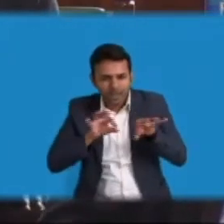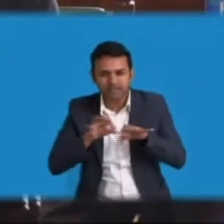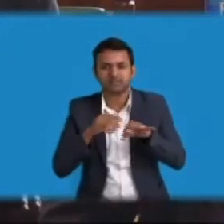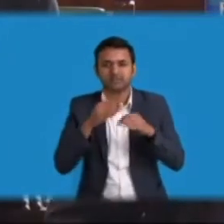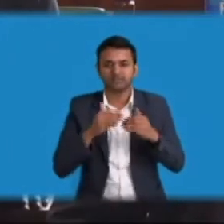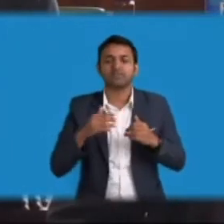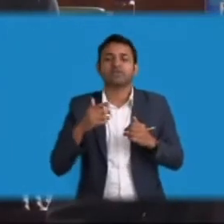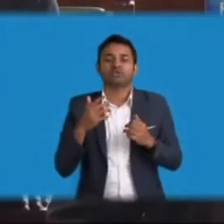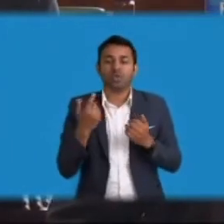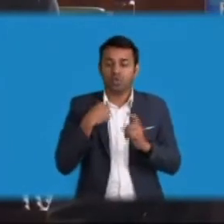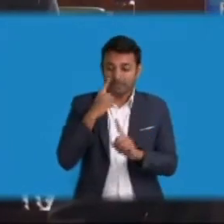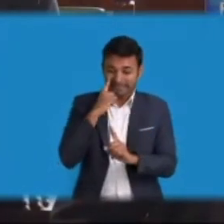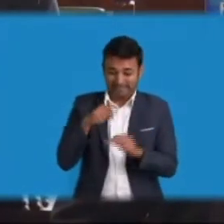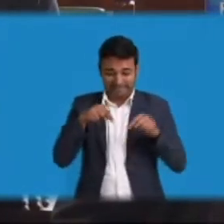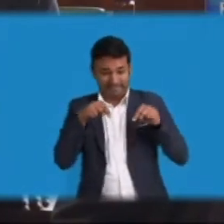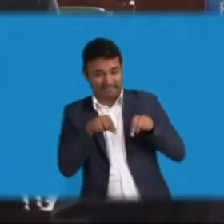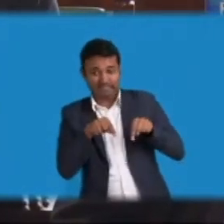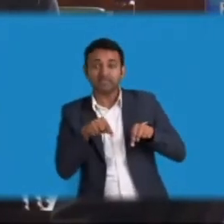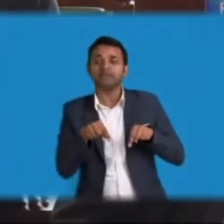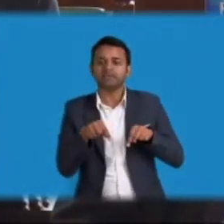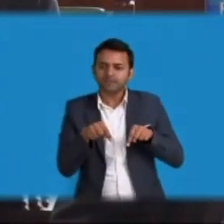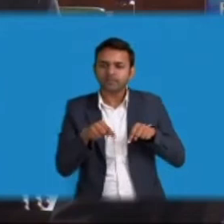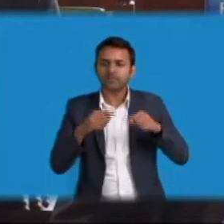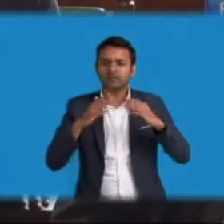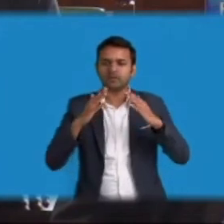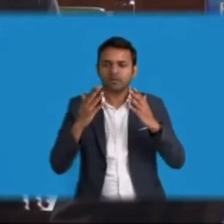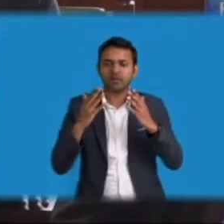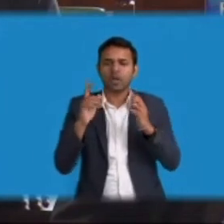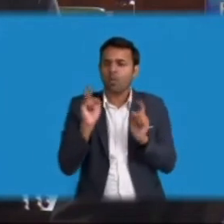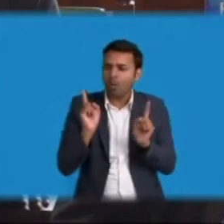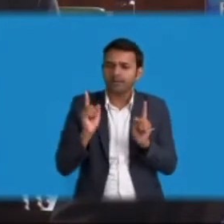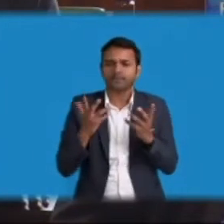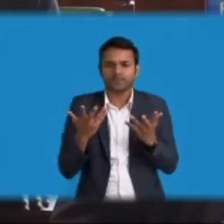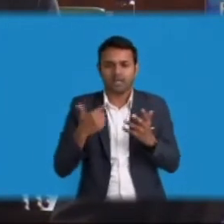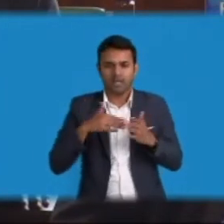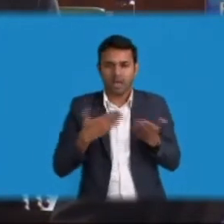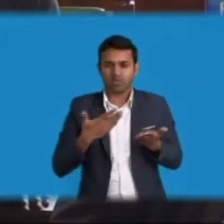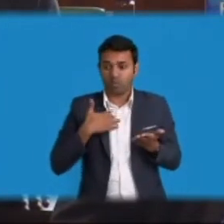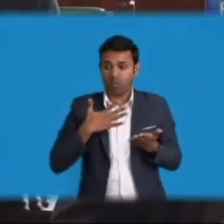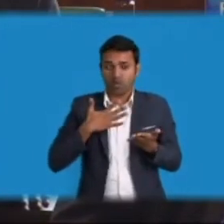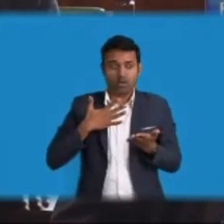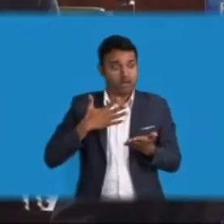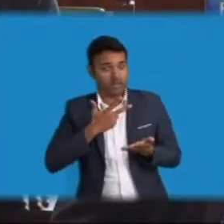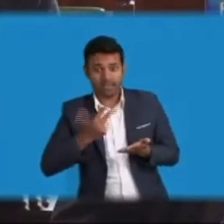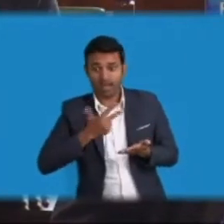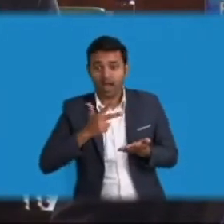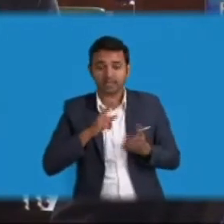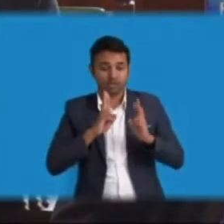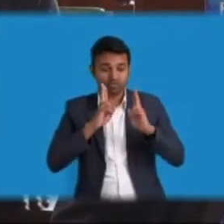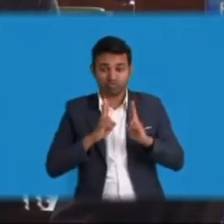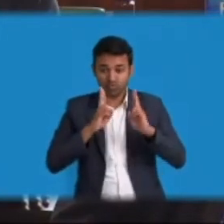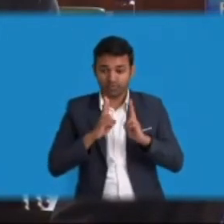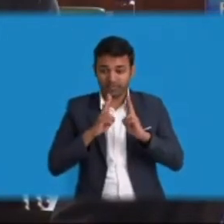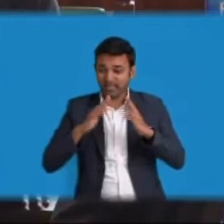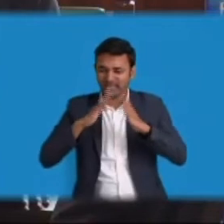indicators, as a starting point, we have embarked on the hiring of urban planning specialists to assess and